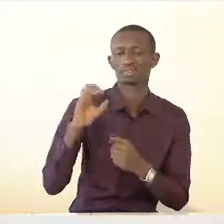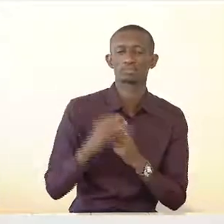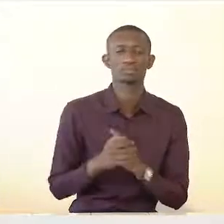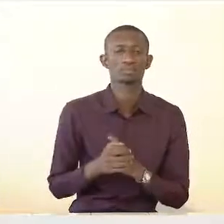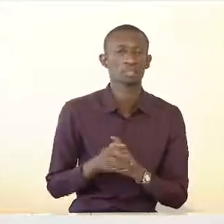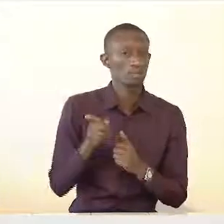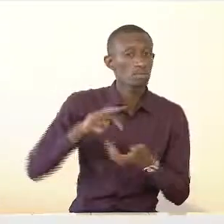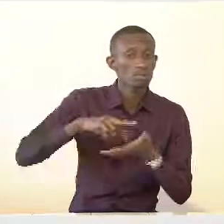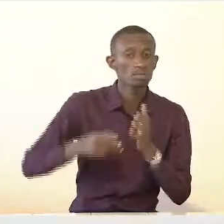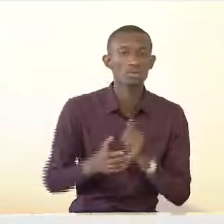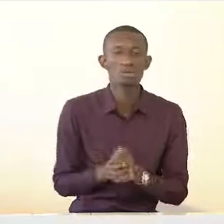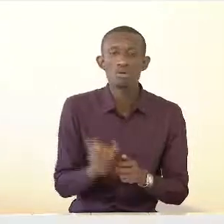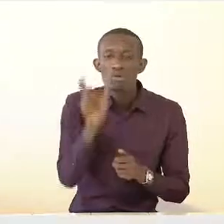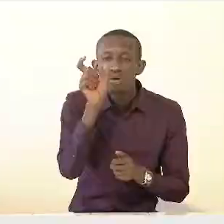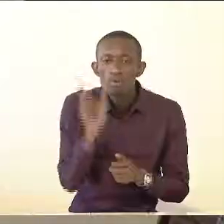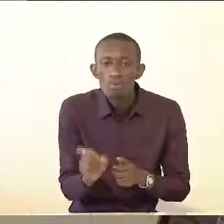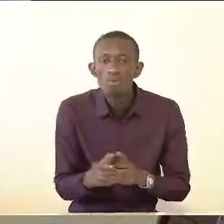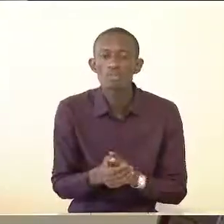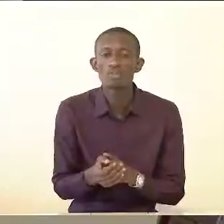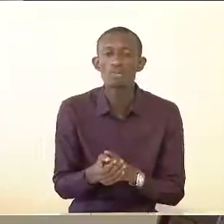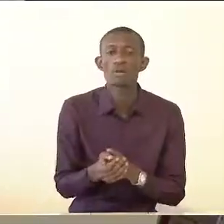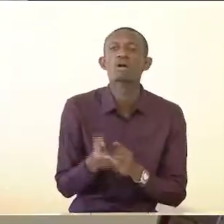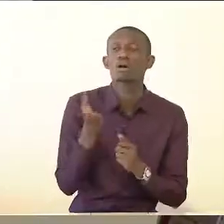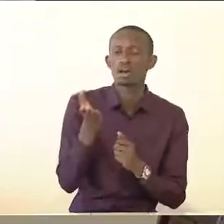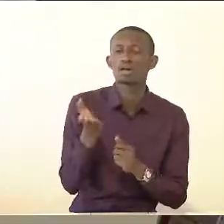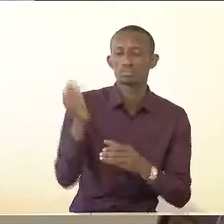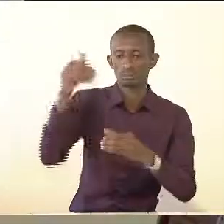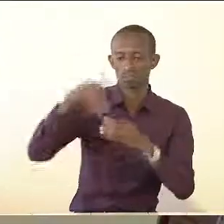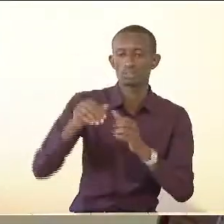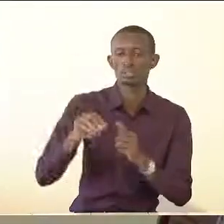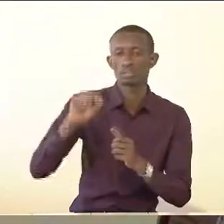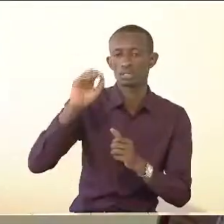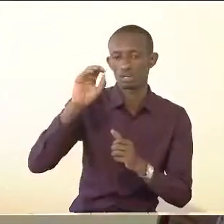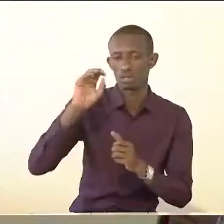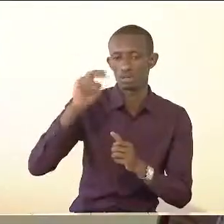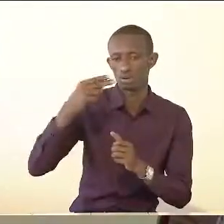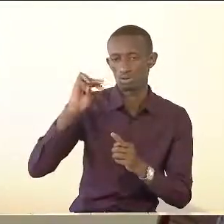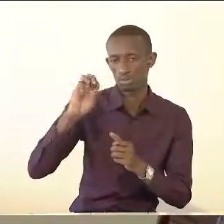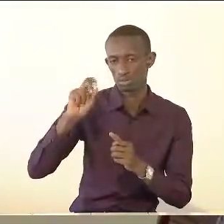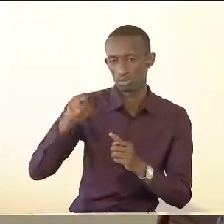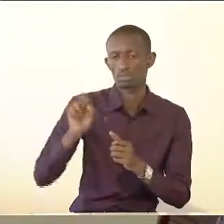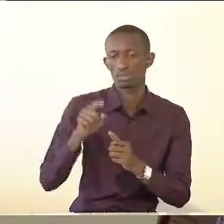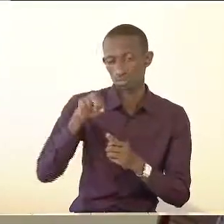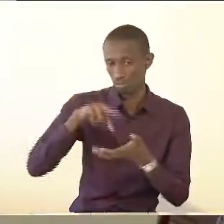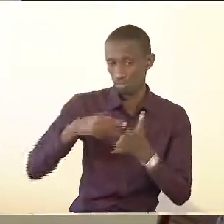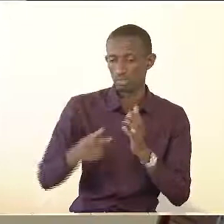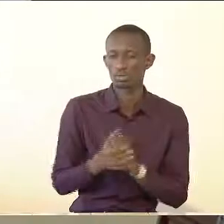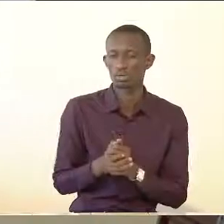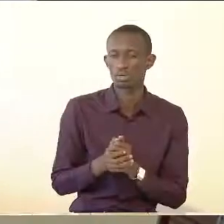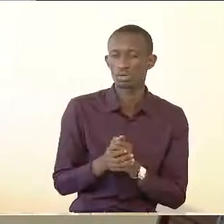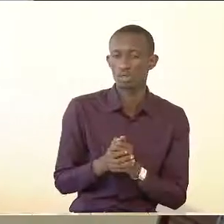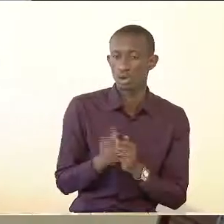endotherms or homeotherms. It means our body temperature remains constant regardless of external